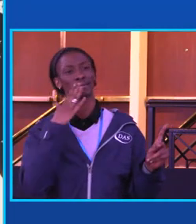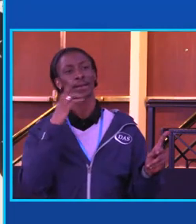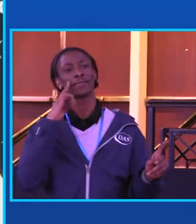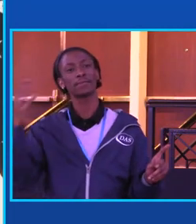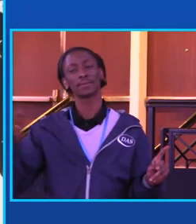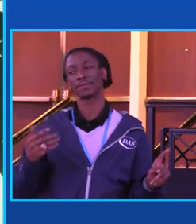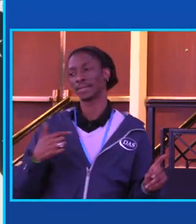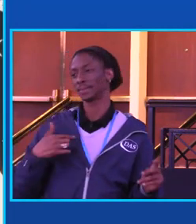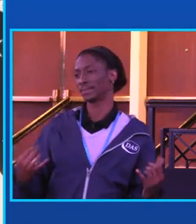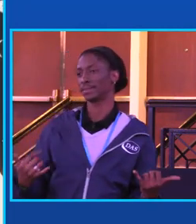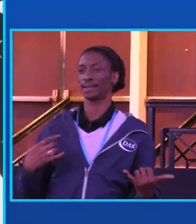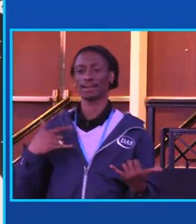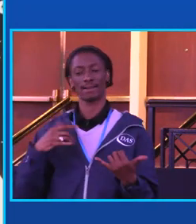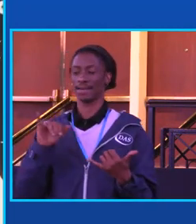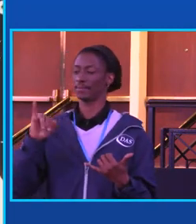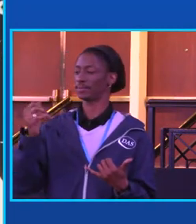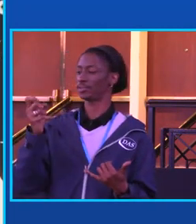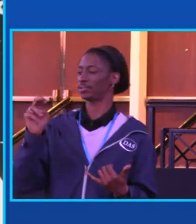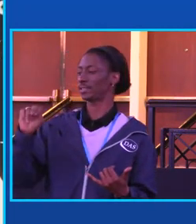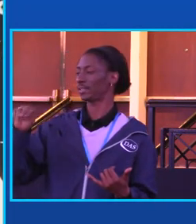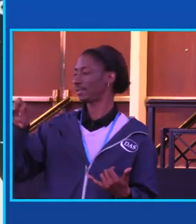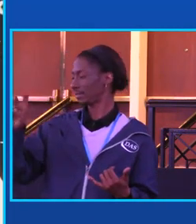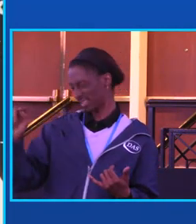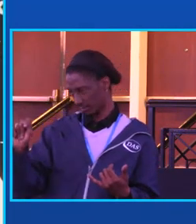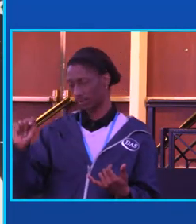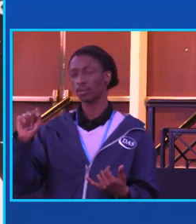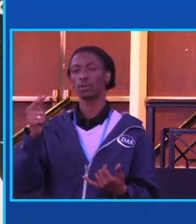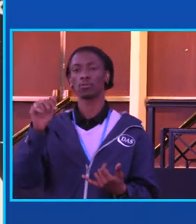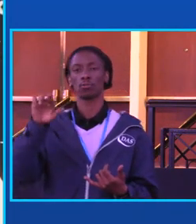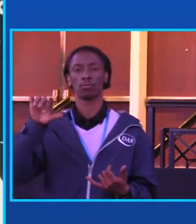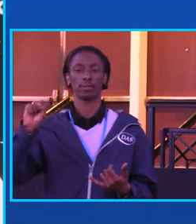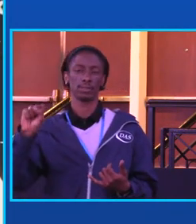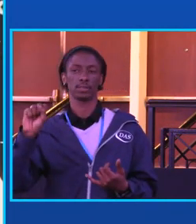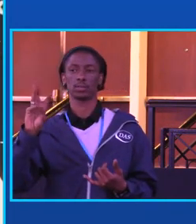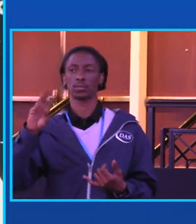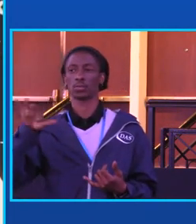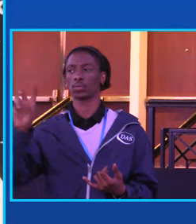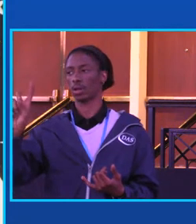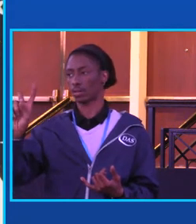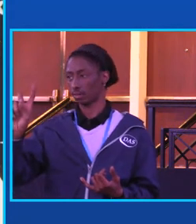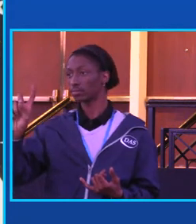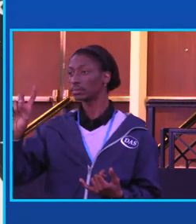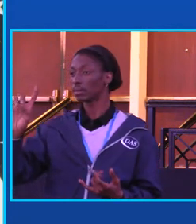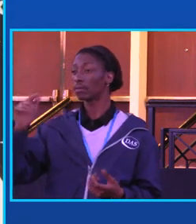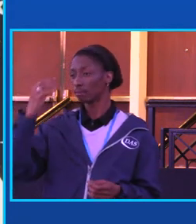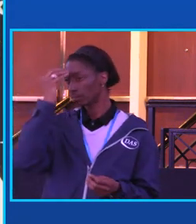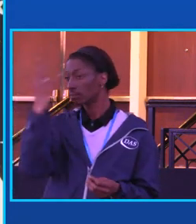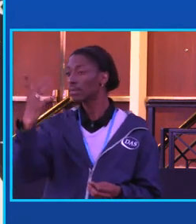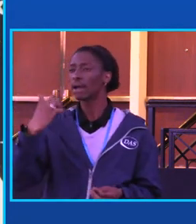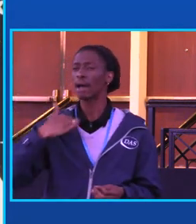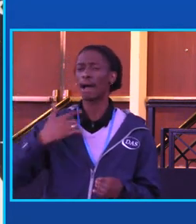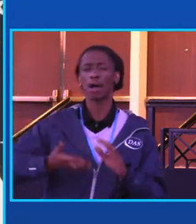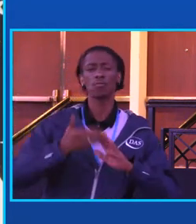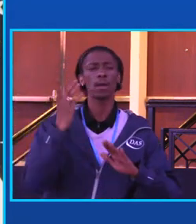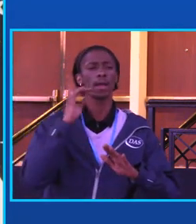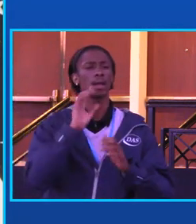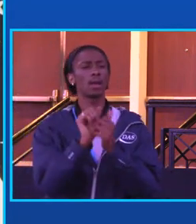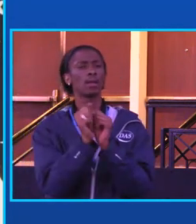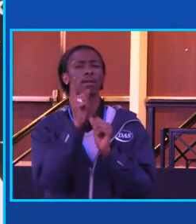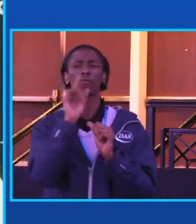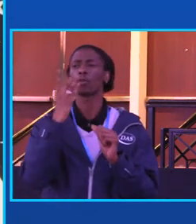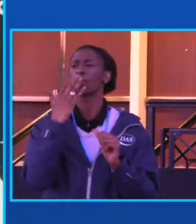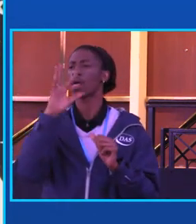today. I'm Jenna Griswold, and I want to tell you something. When I ran for Colorado Secretary of State, it